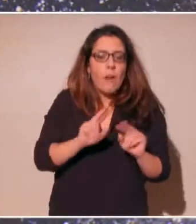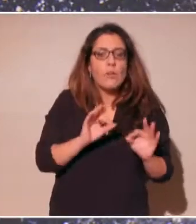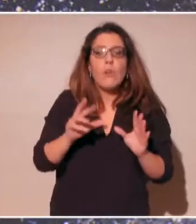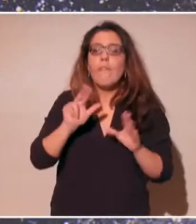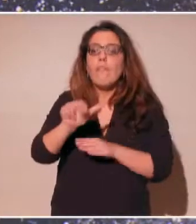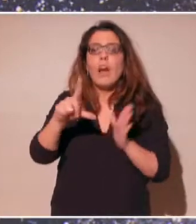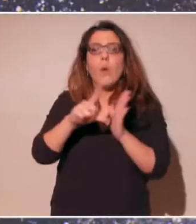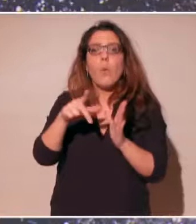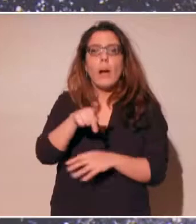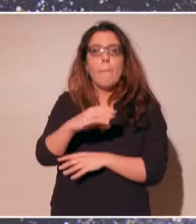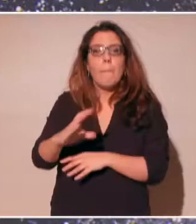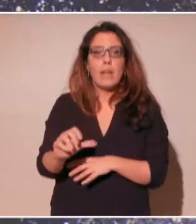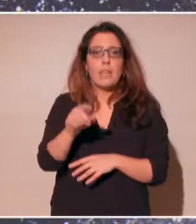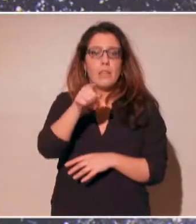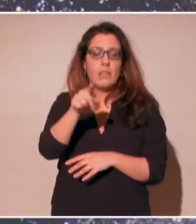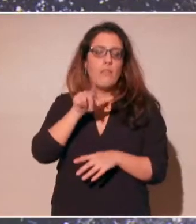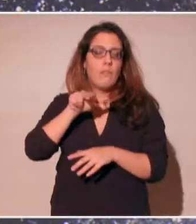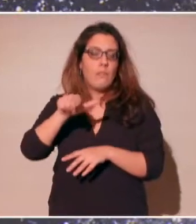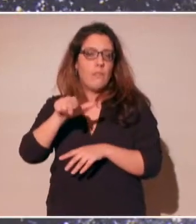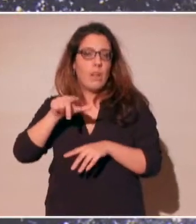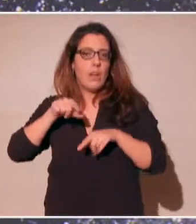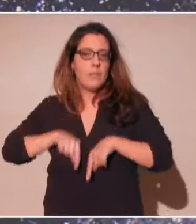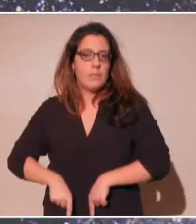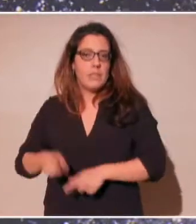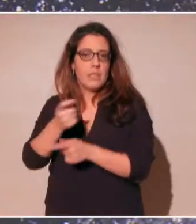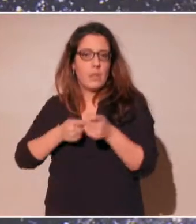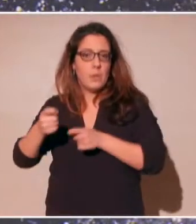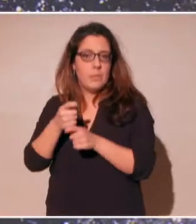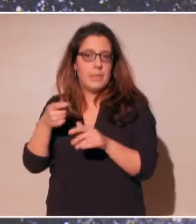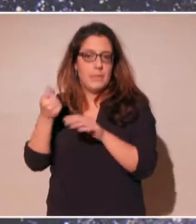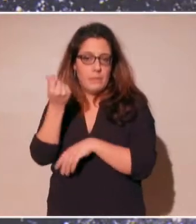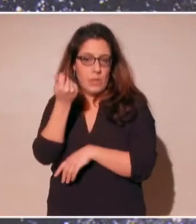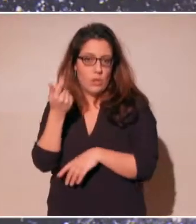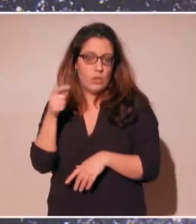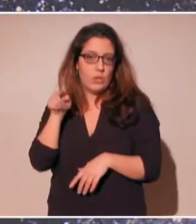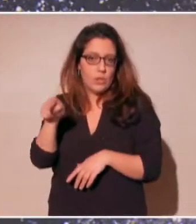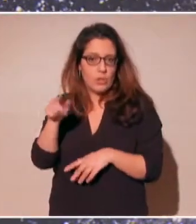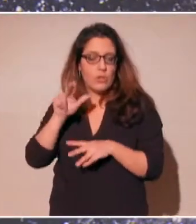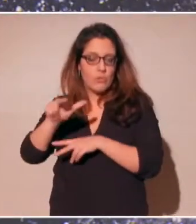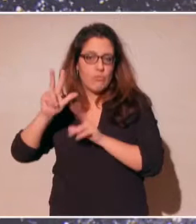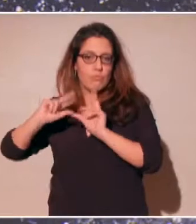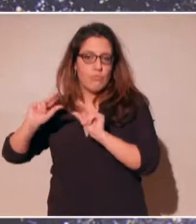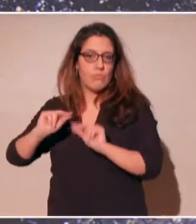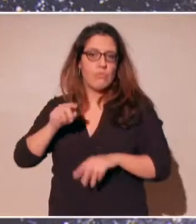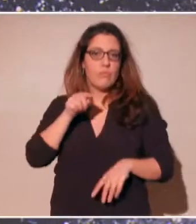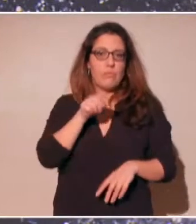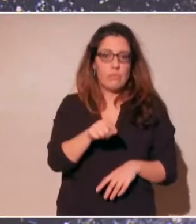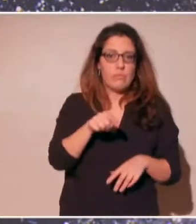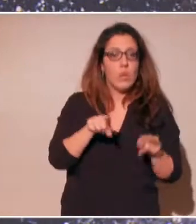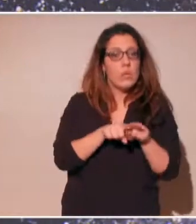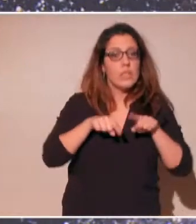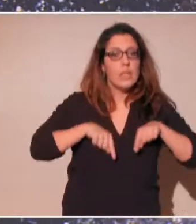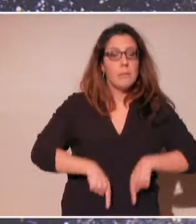more closely. In the new law, the PACT law, which is going to be presented by the Ministry of Economy